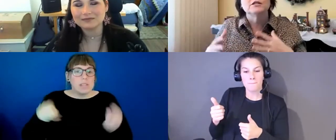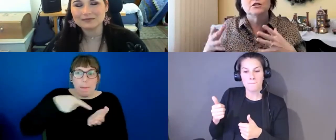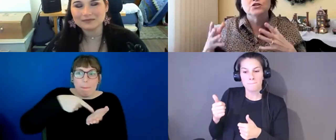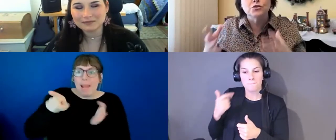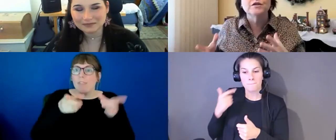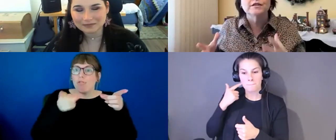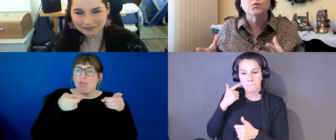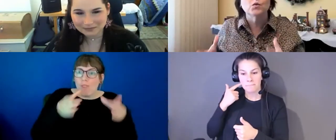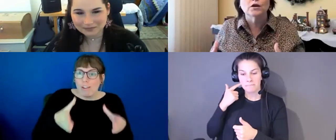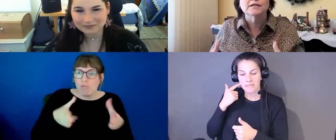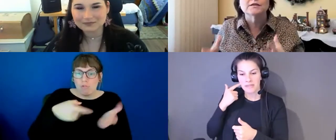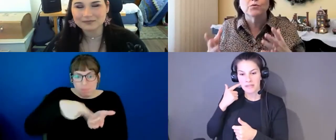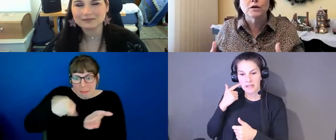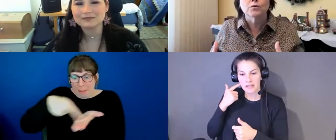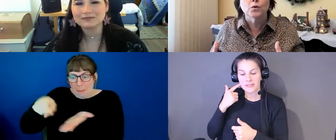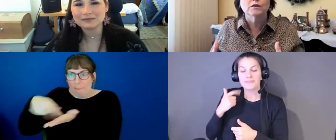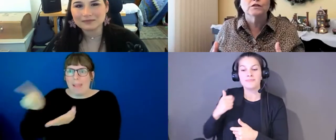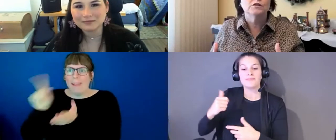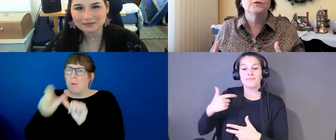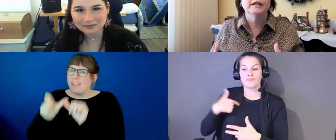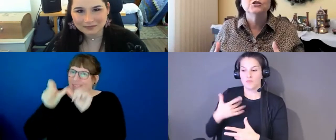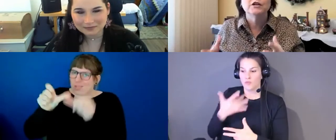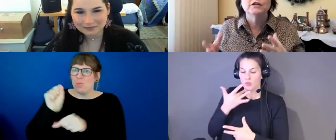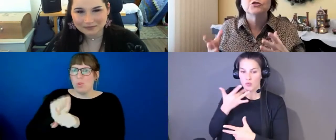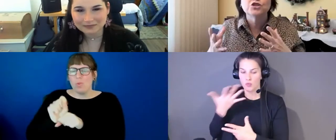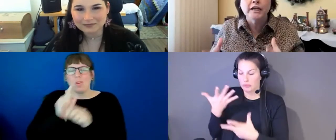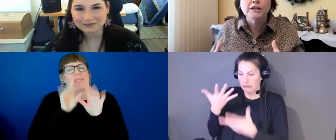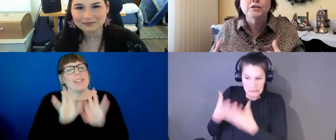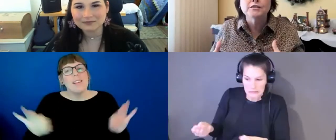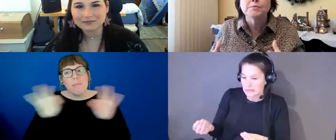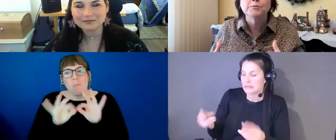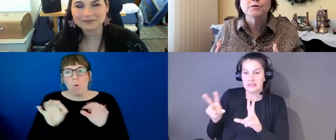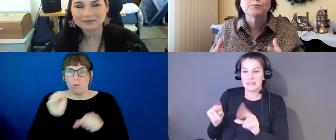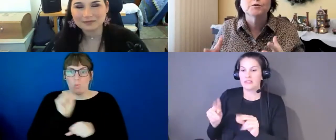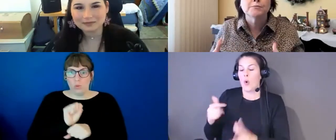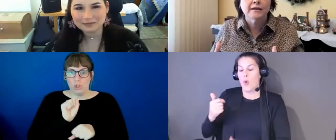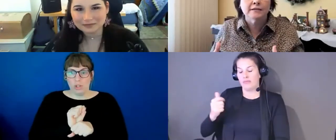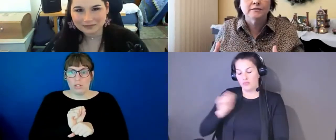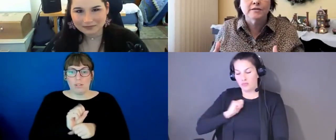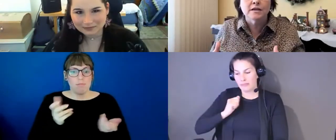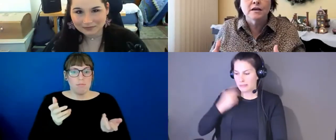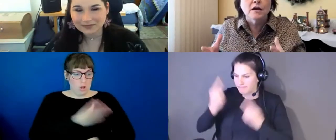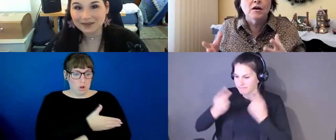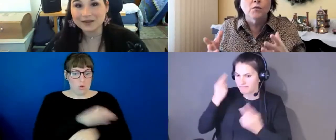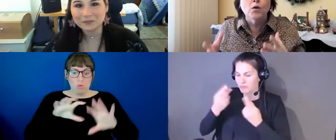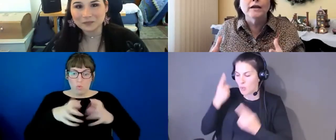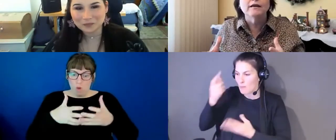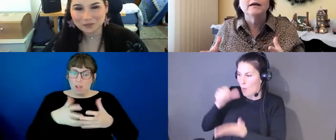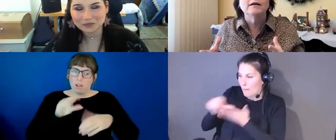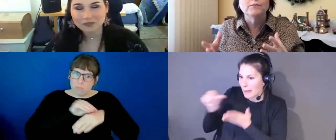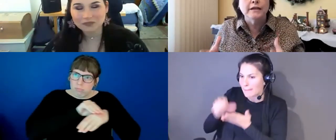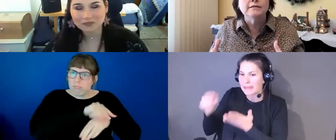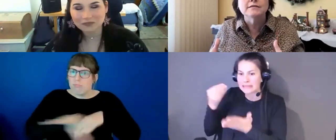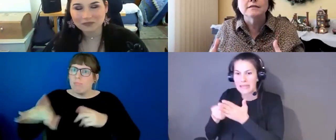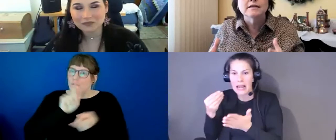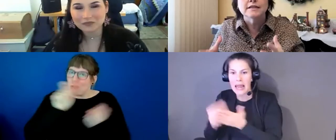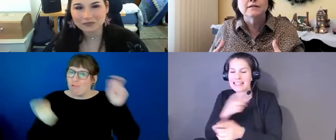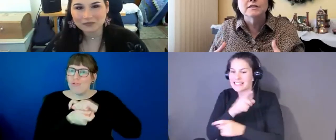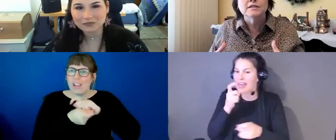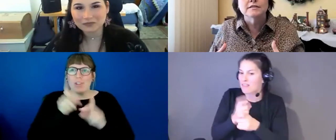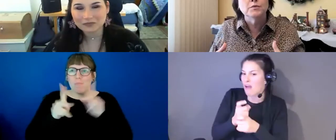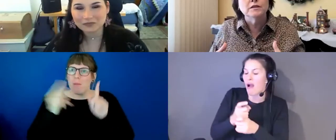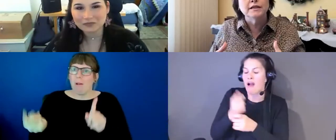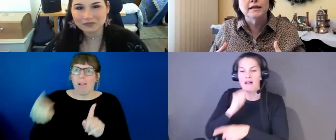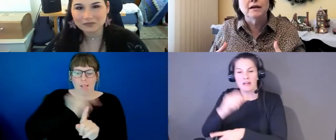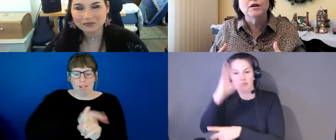well to do this work. It's important work to do, and it changes people's perspectives on what it means to have